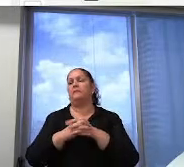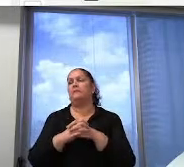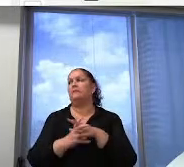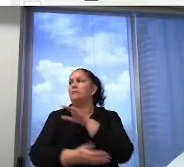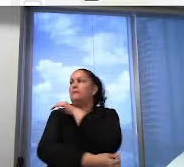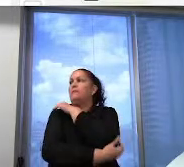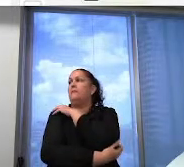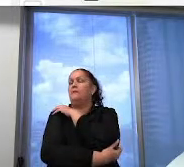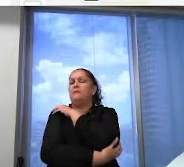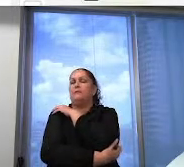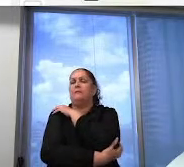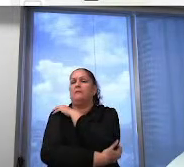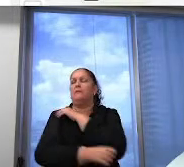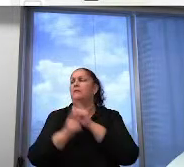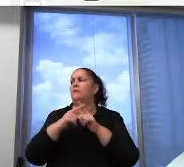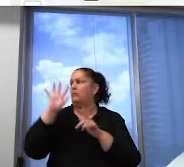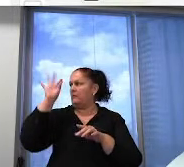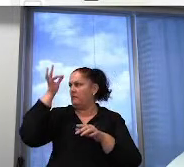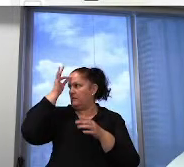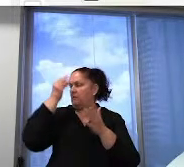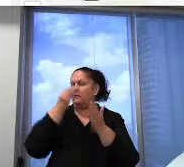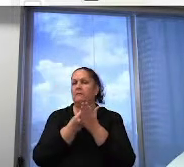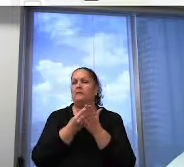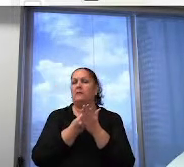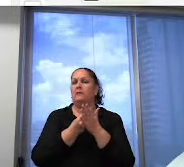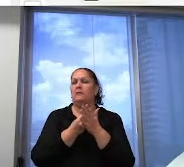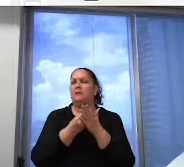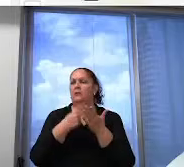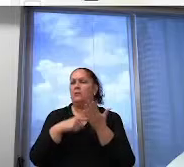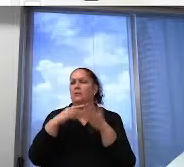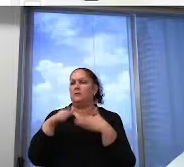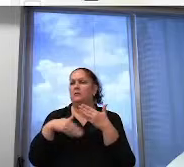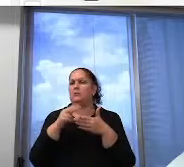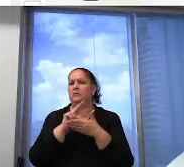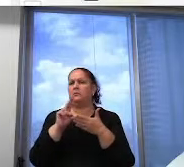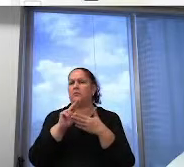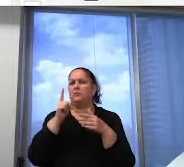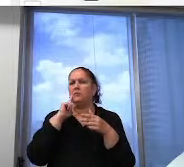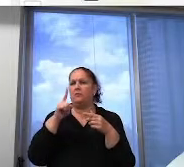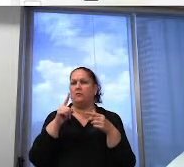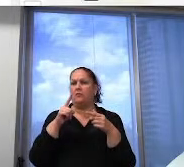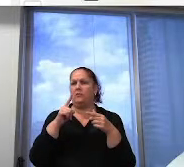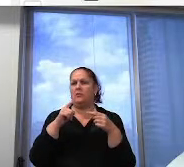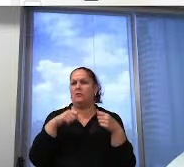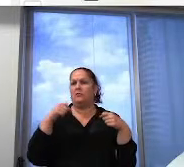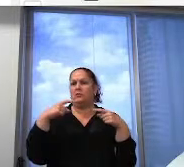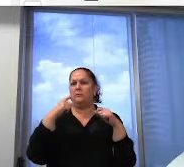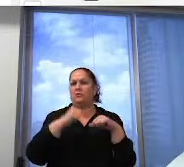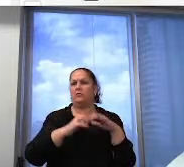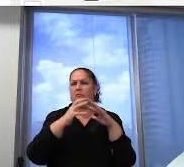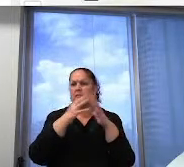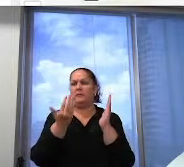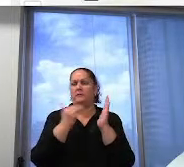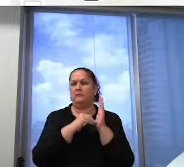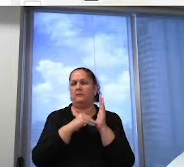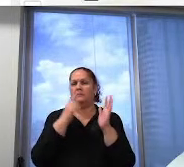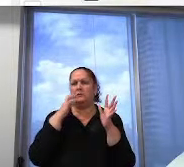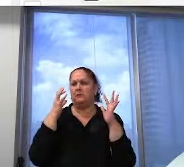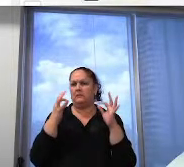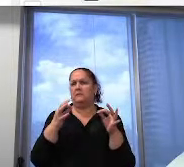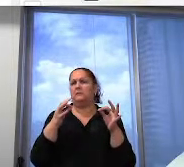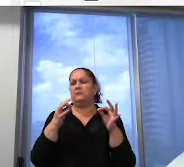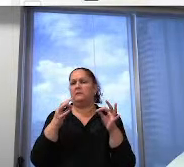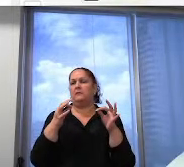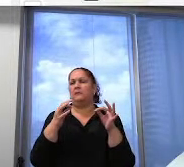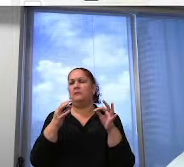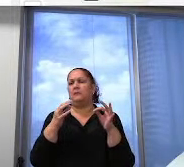And then on the question again of federal funding, what's the process that you used for the transmission rebuild again to